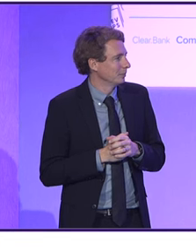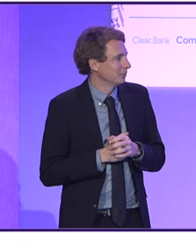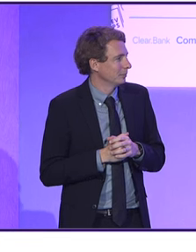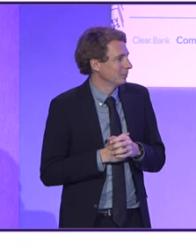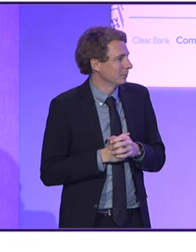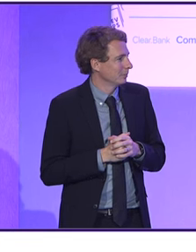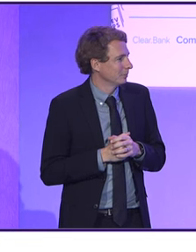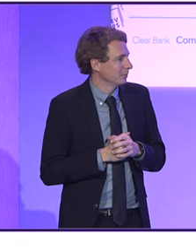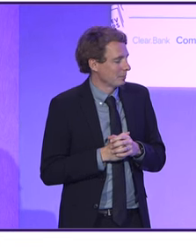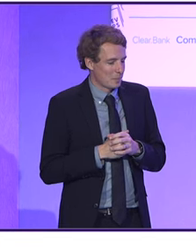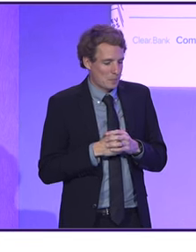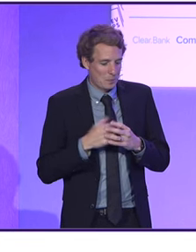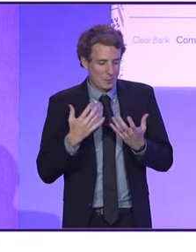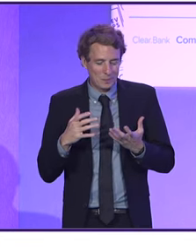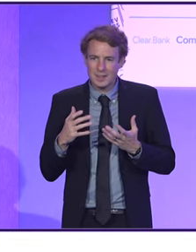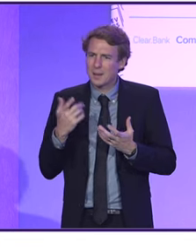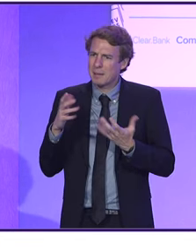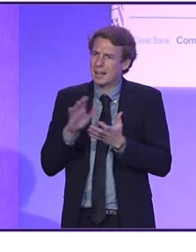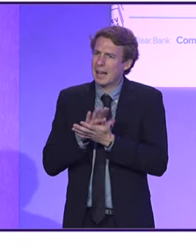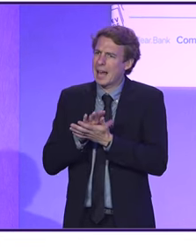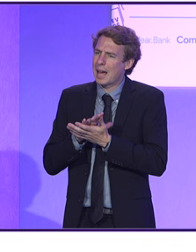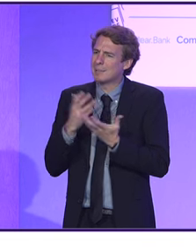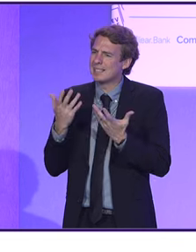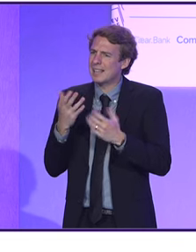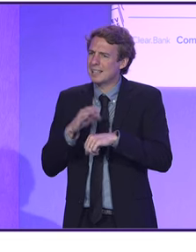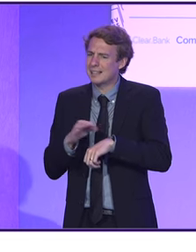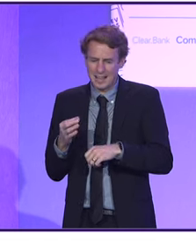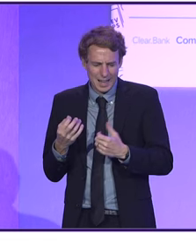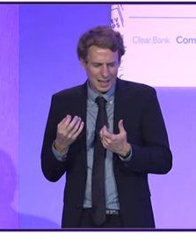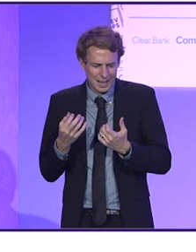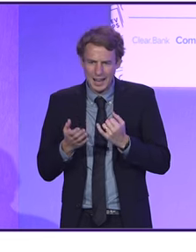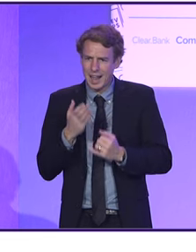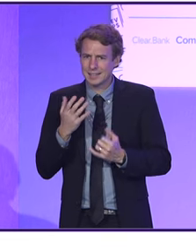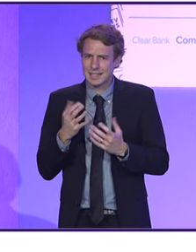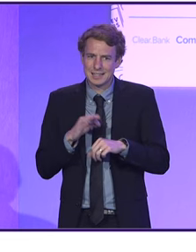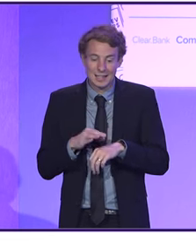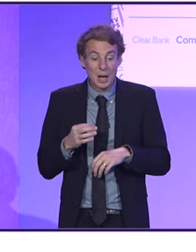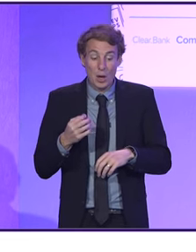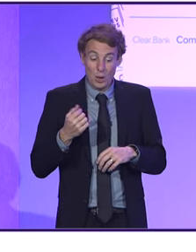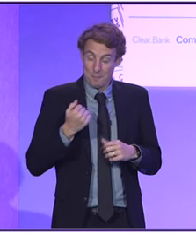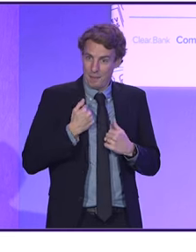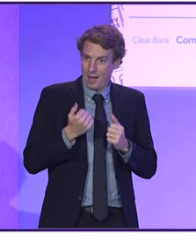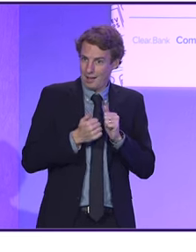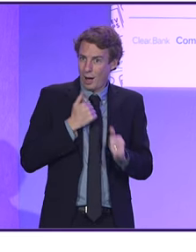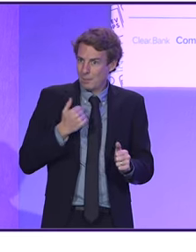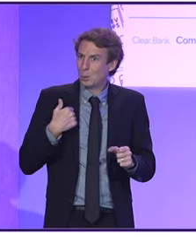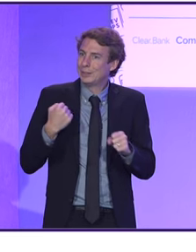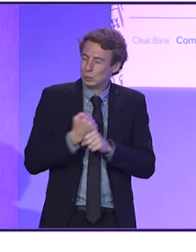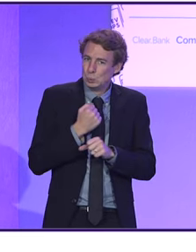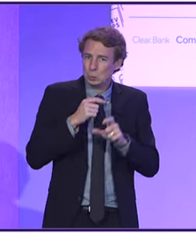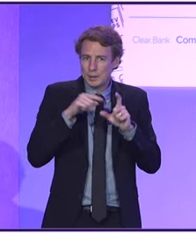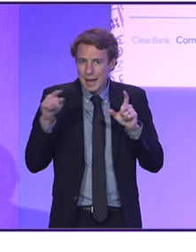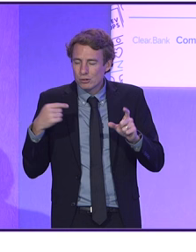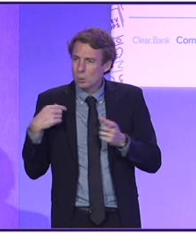you clapped over my last 10 seconds where I was going to make a plug for the company I work for who do these metrics. We collect stuff from like Jira, GitHub,